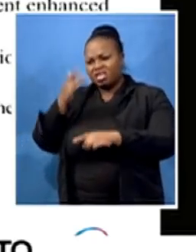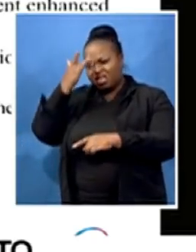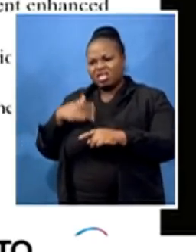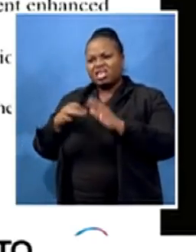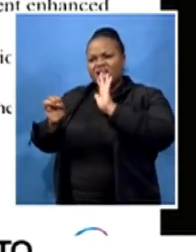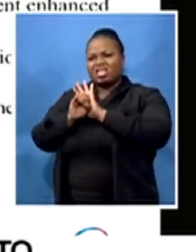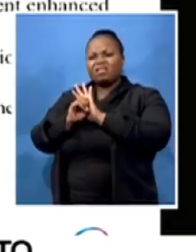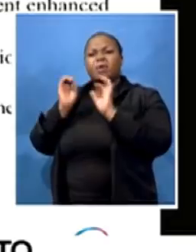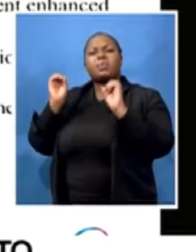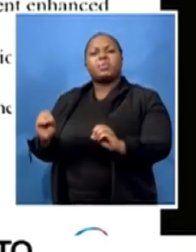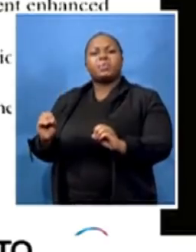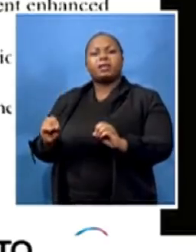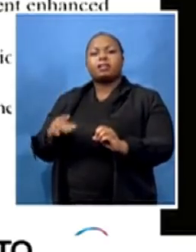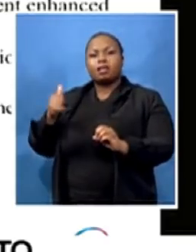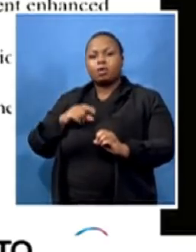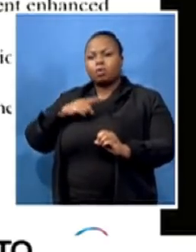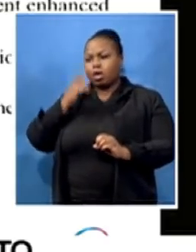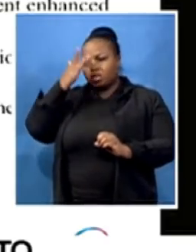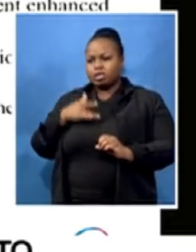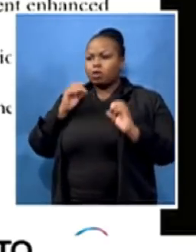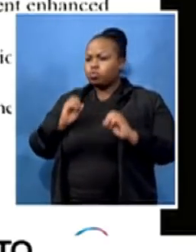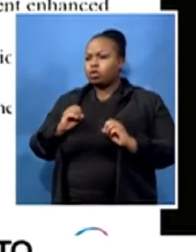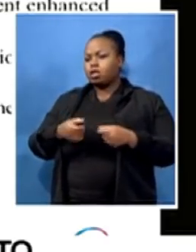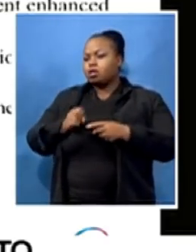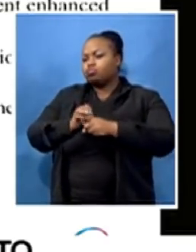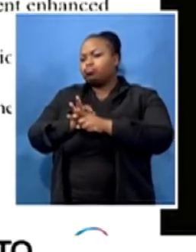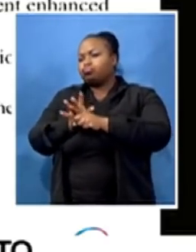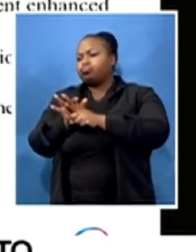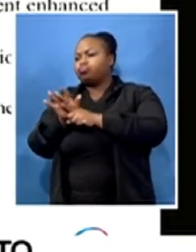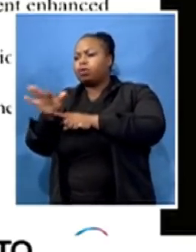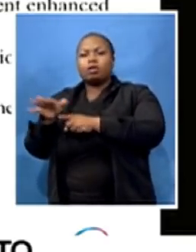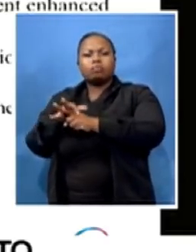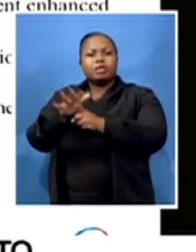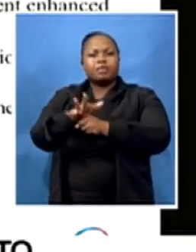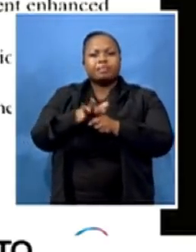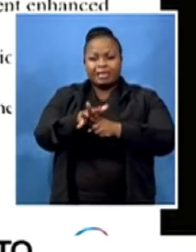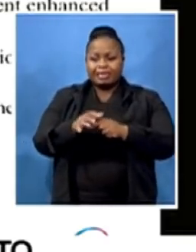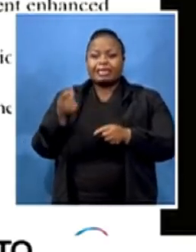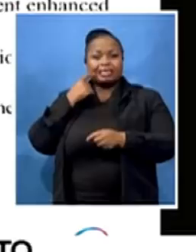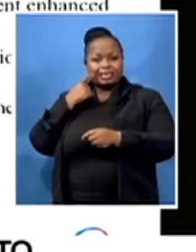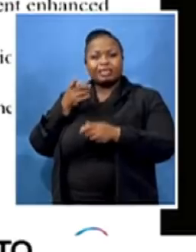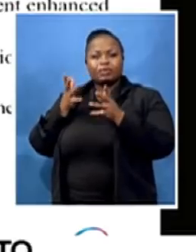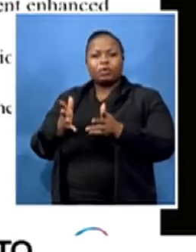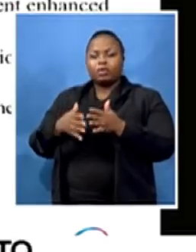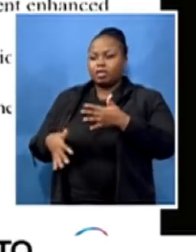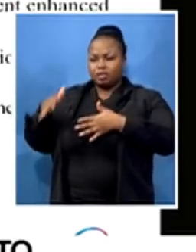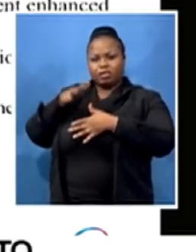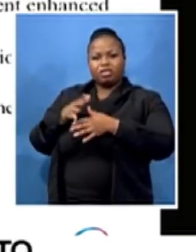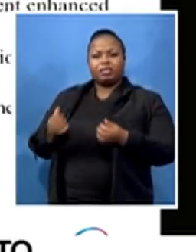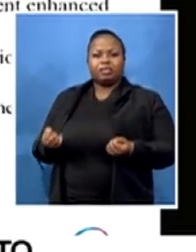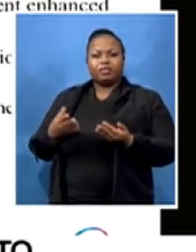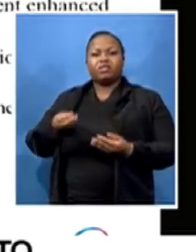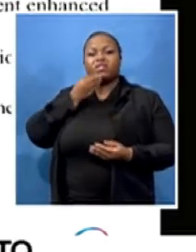the services that were essential services, food processing, factories